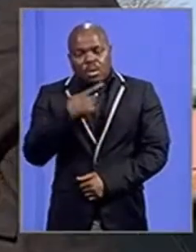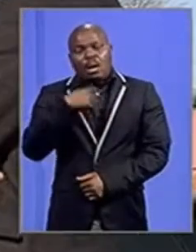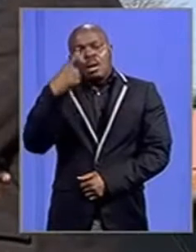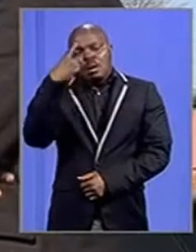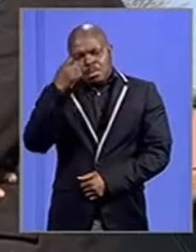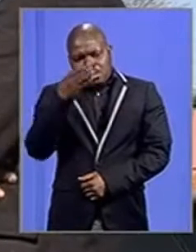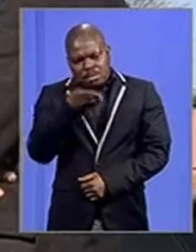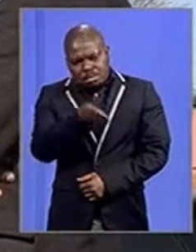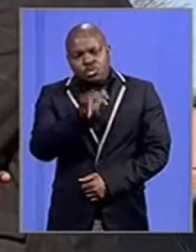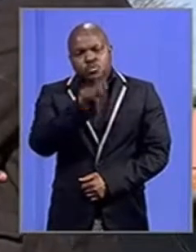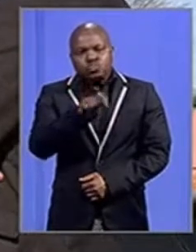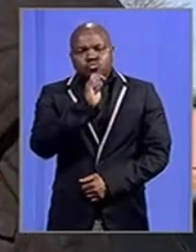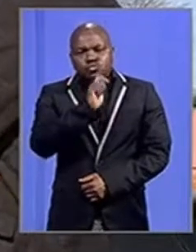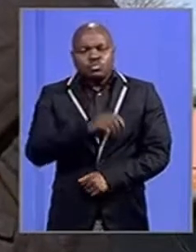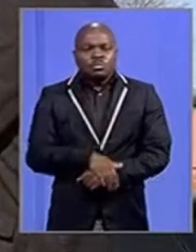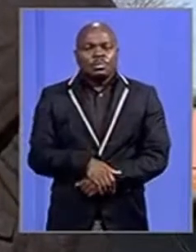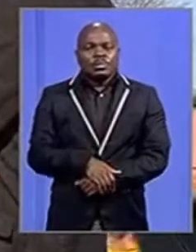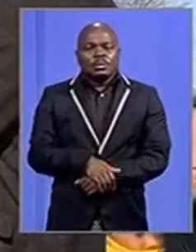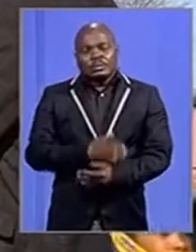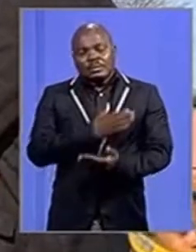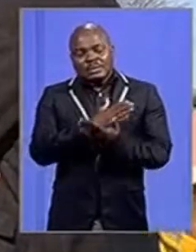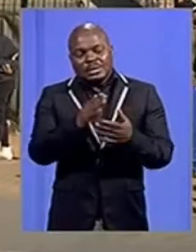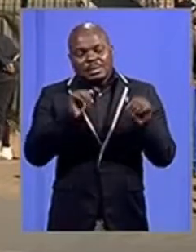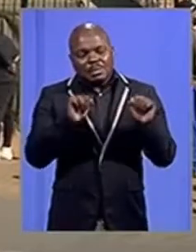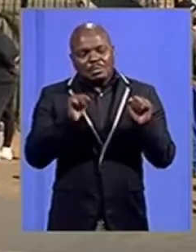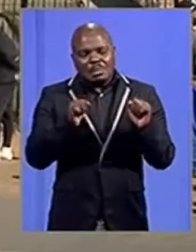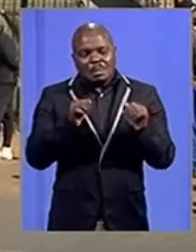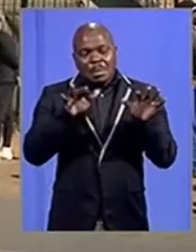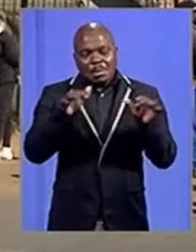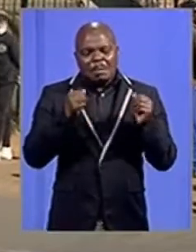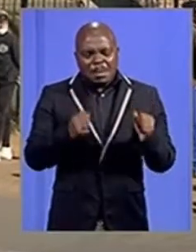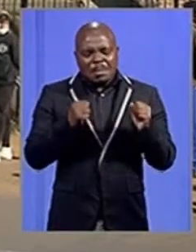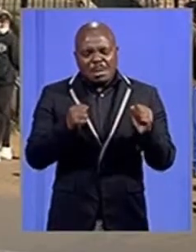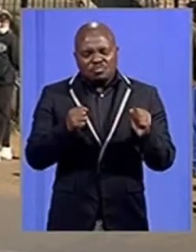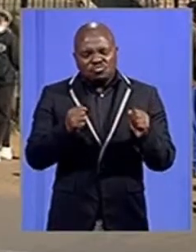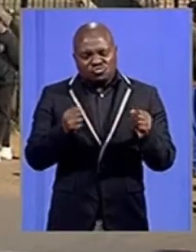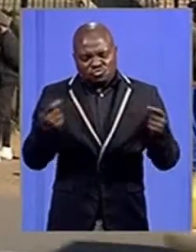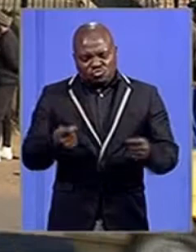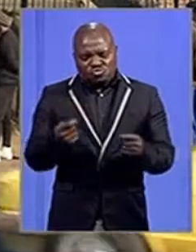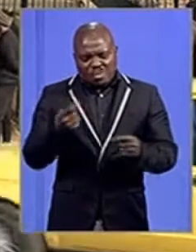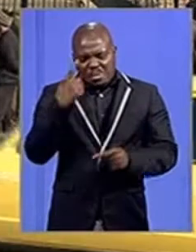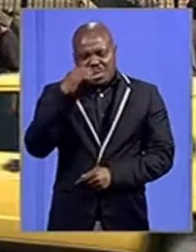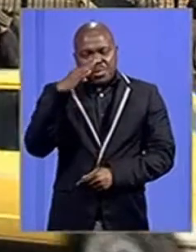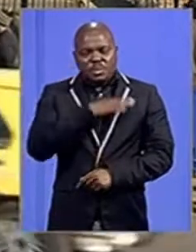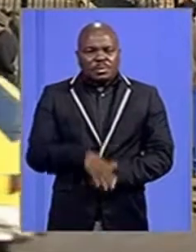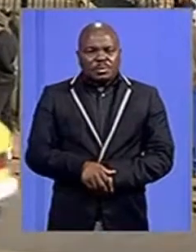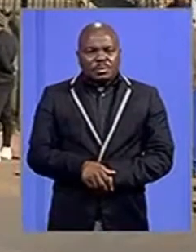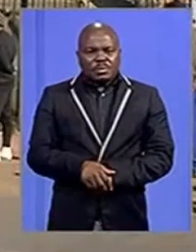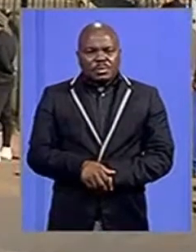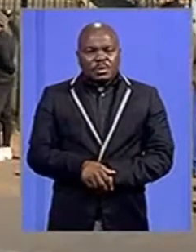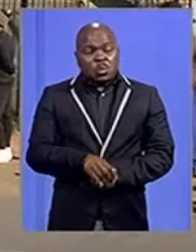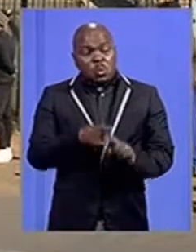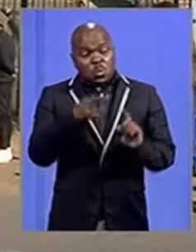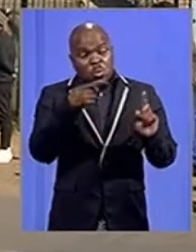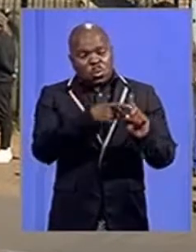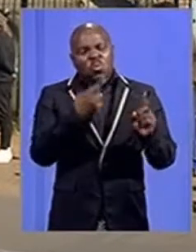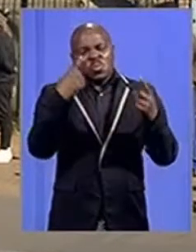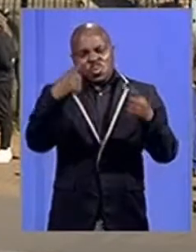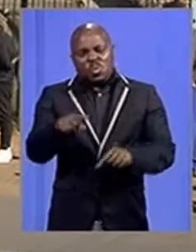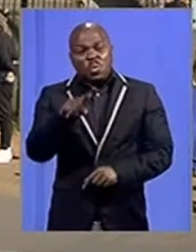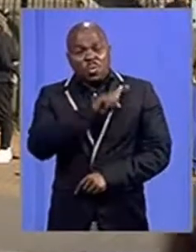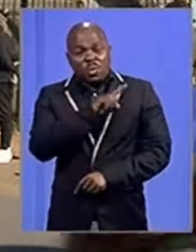COVID. Ifela ba bangwe ba sa ngangabetše. My transport, people that I travel with tested positive. Modudi yo re seo a se tletše